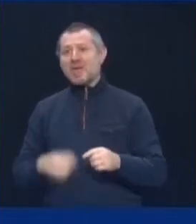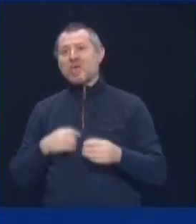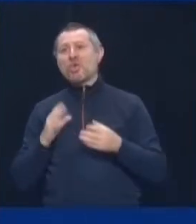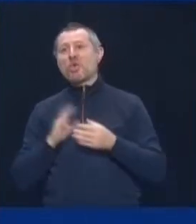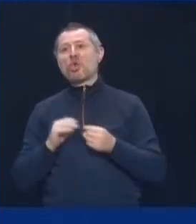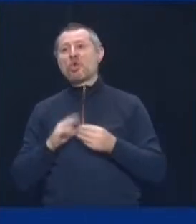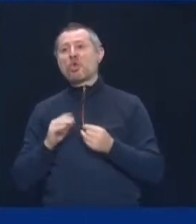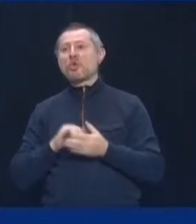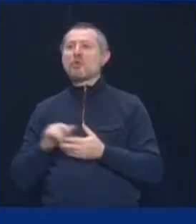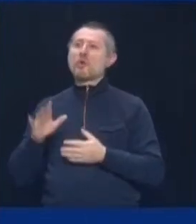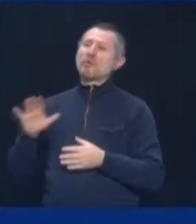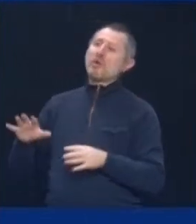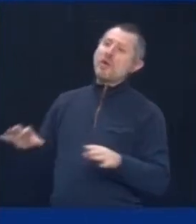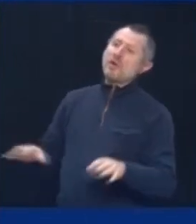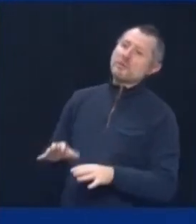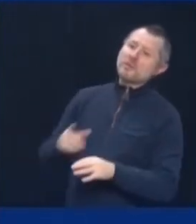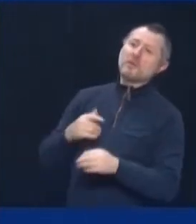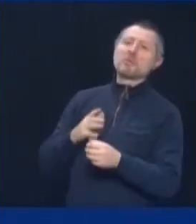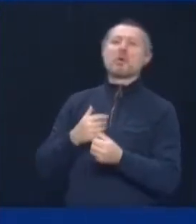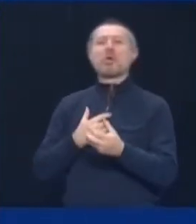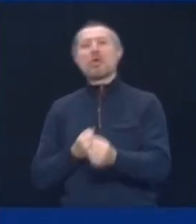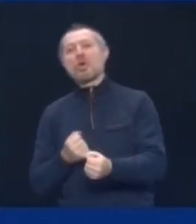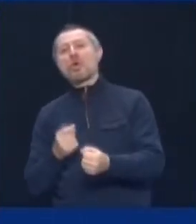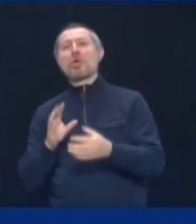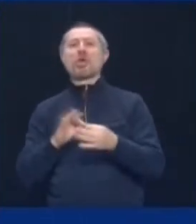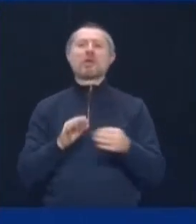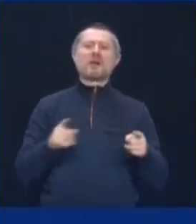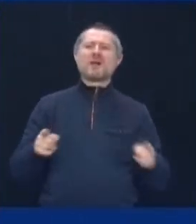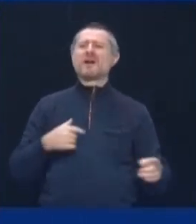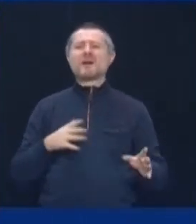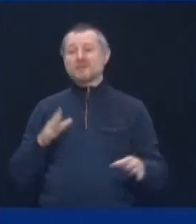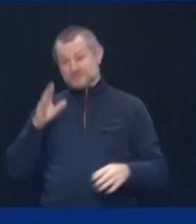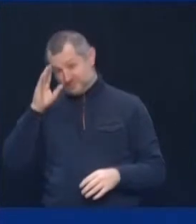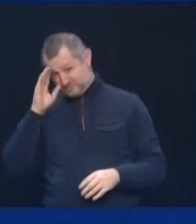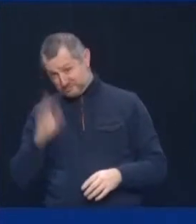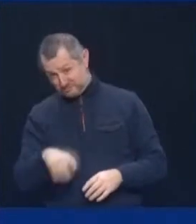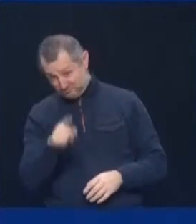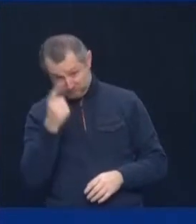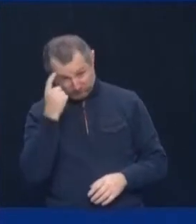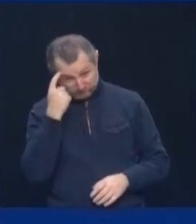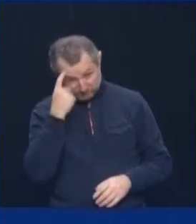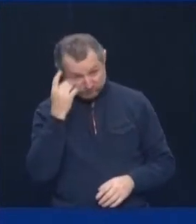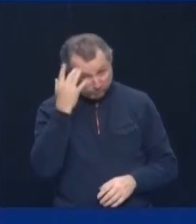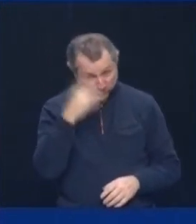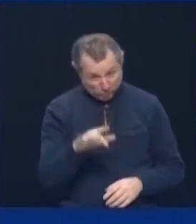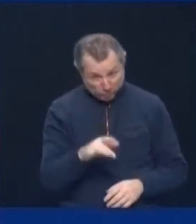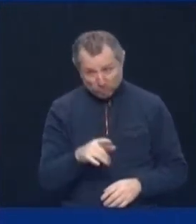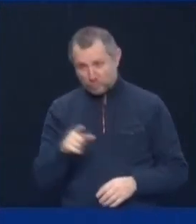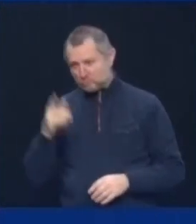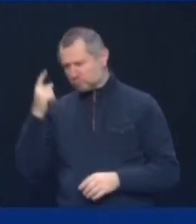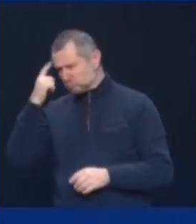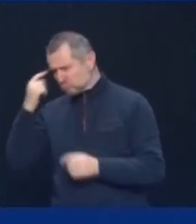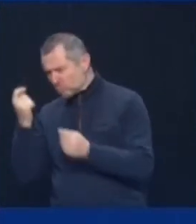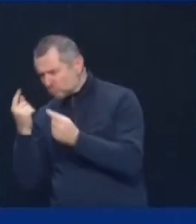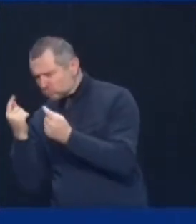are smart, and if they celebrate smart, and if they focus on healthy holidays,